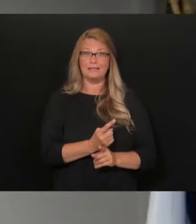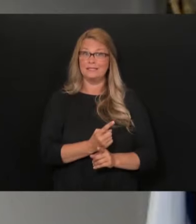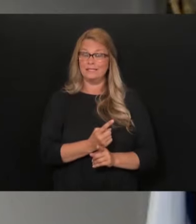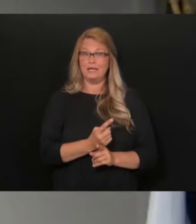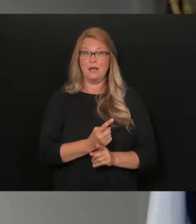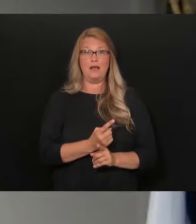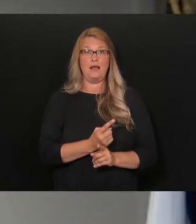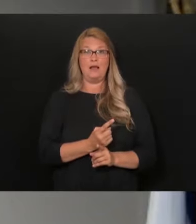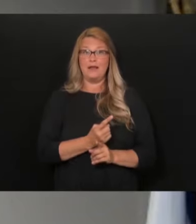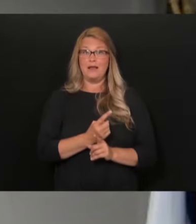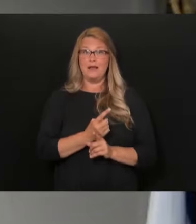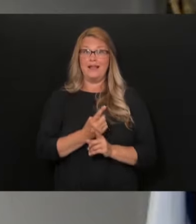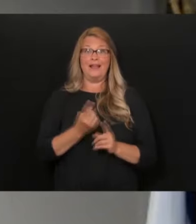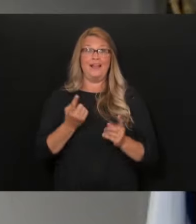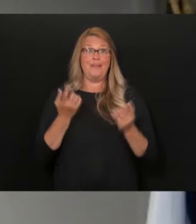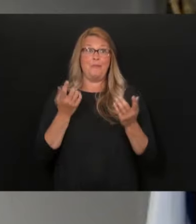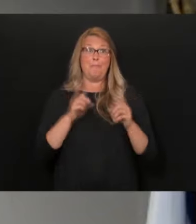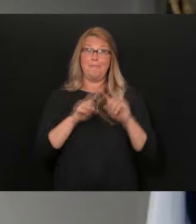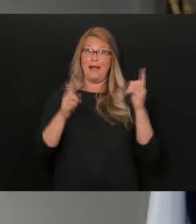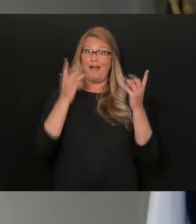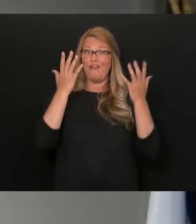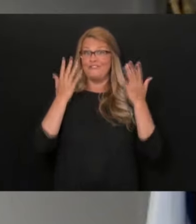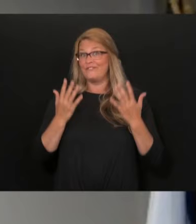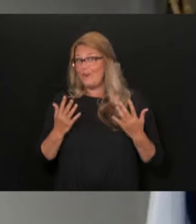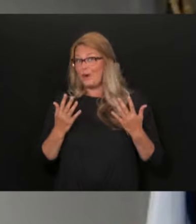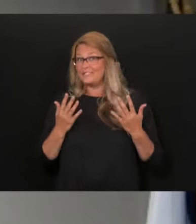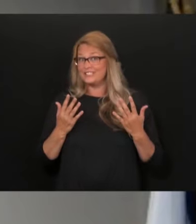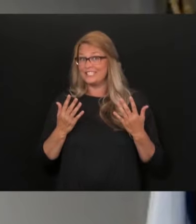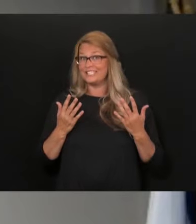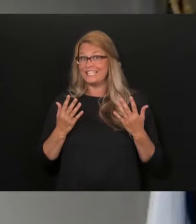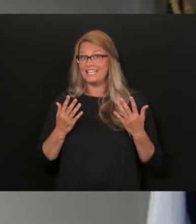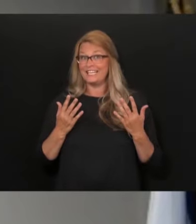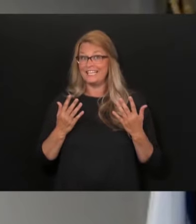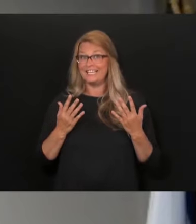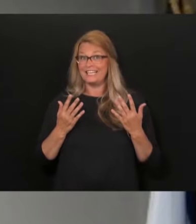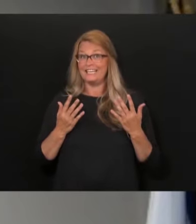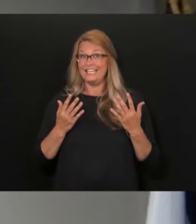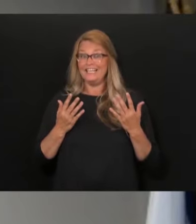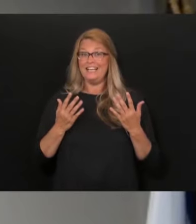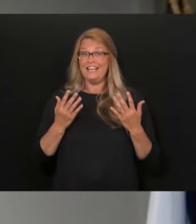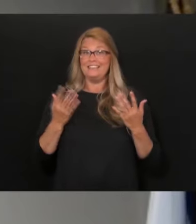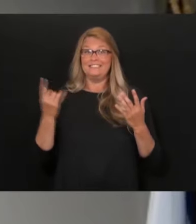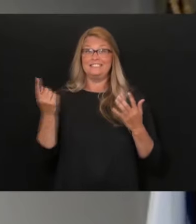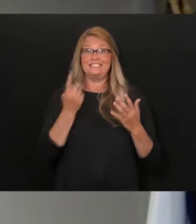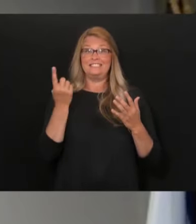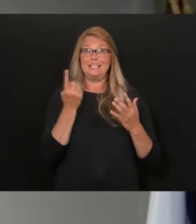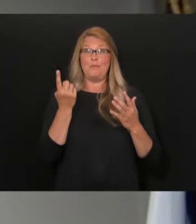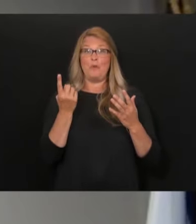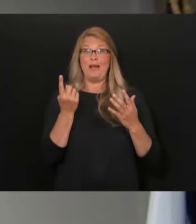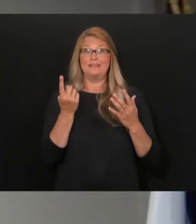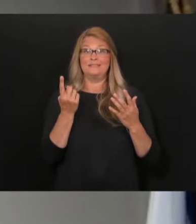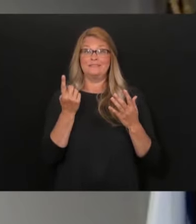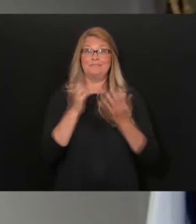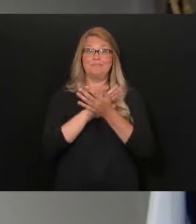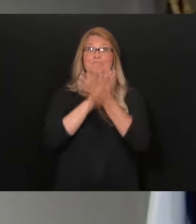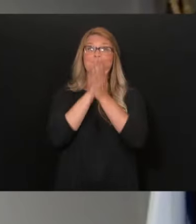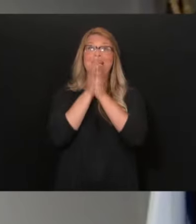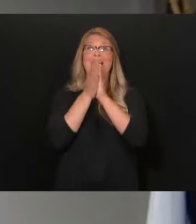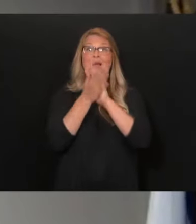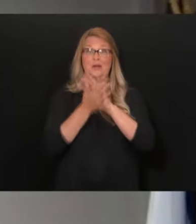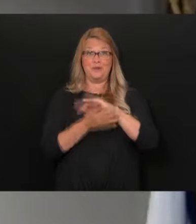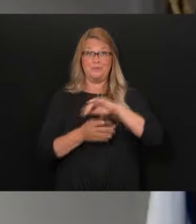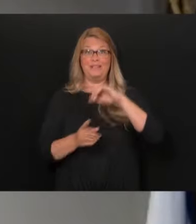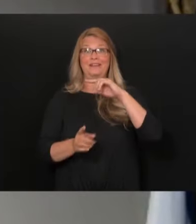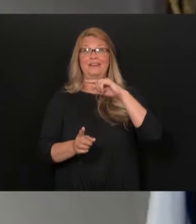together, and unfortunately did not entirely operationalize. That there were individuals that did not necessarily always operationalize it